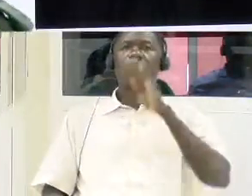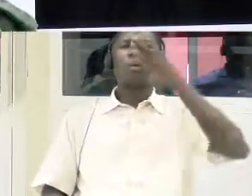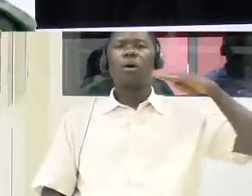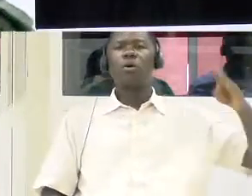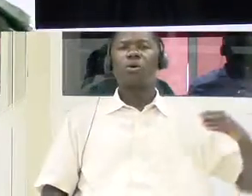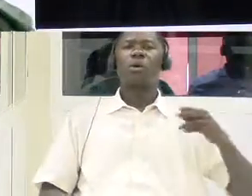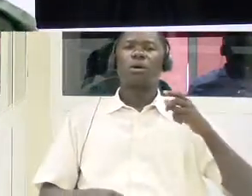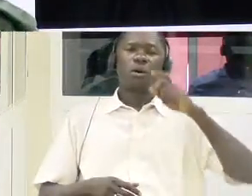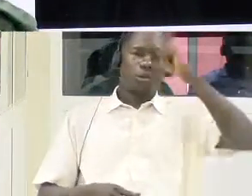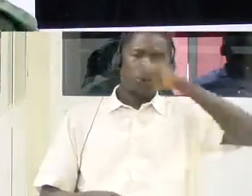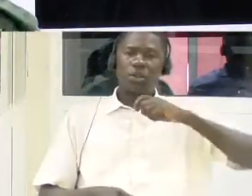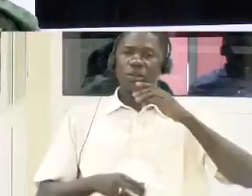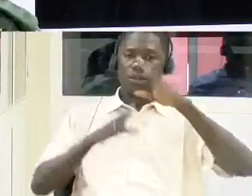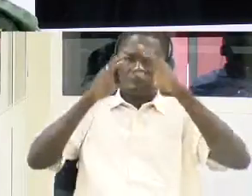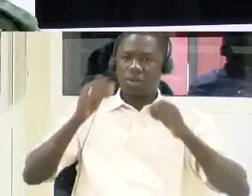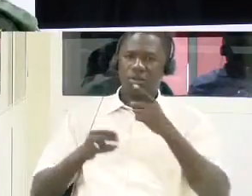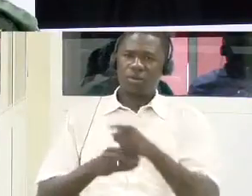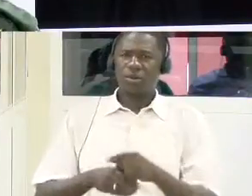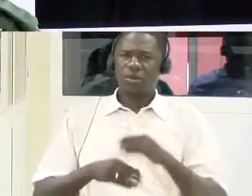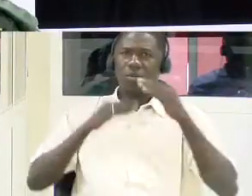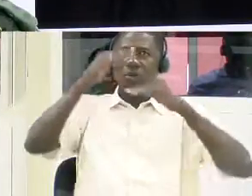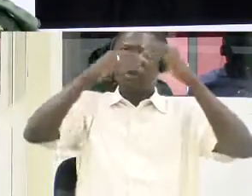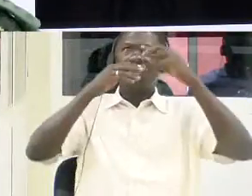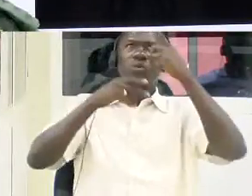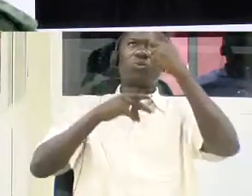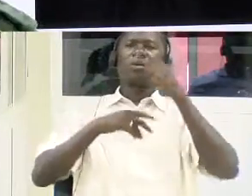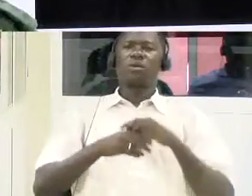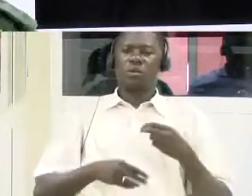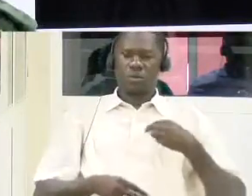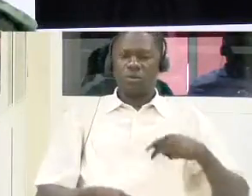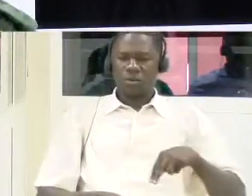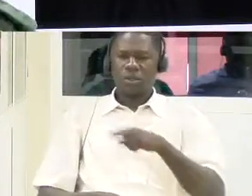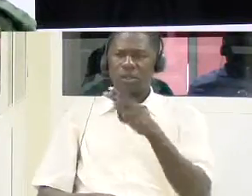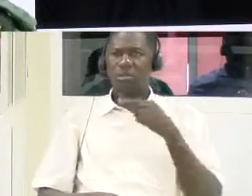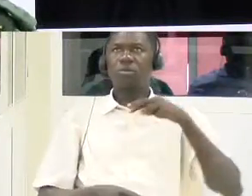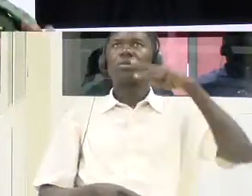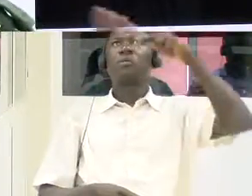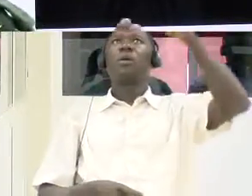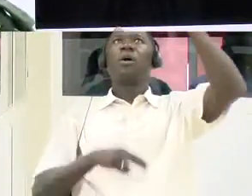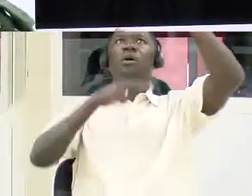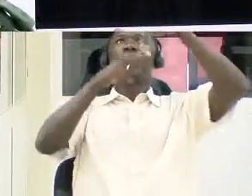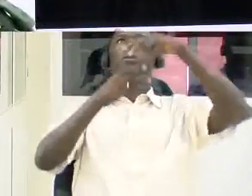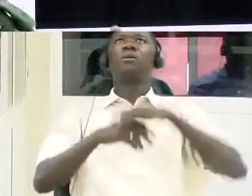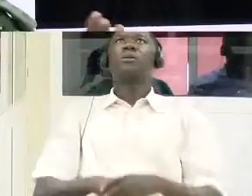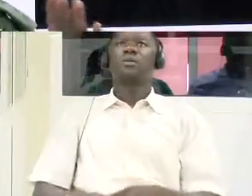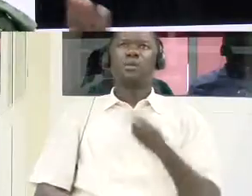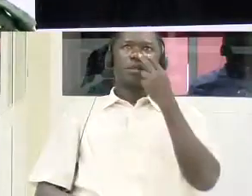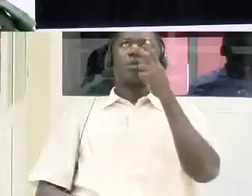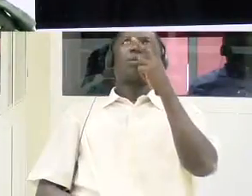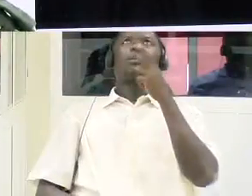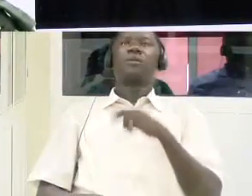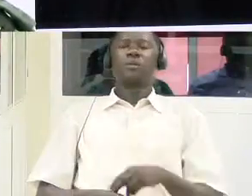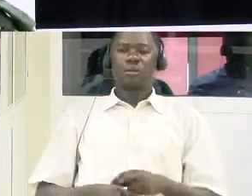semi-story building. So I went there and I went up and I checked that is a very suitable place. The view